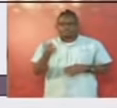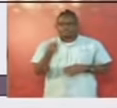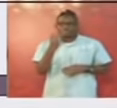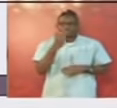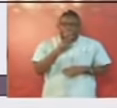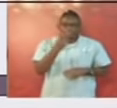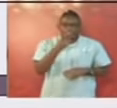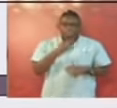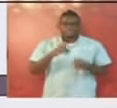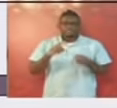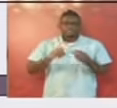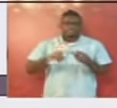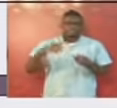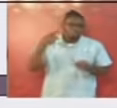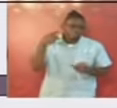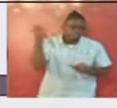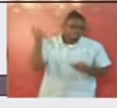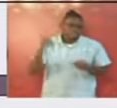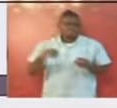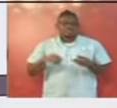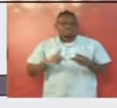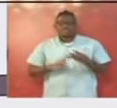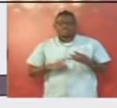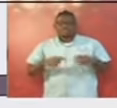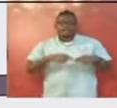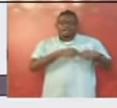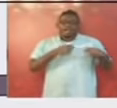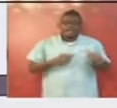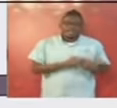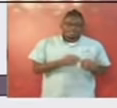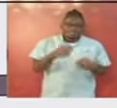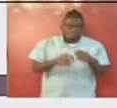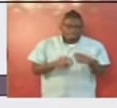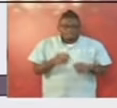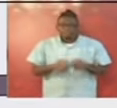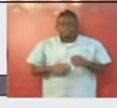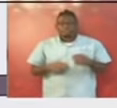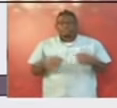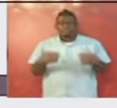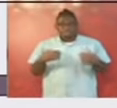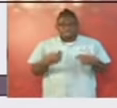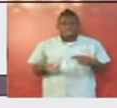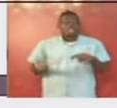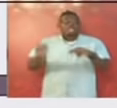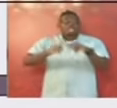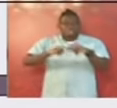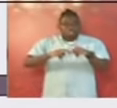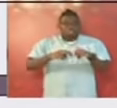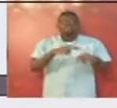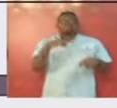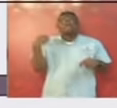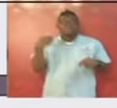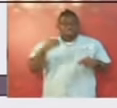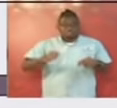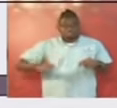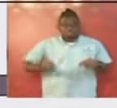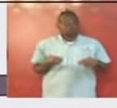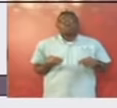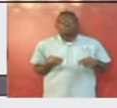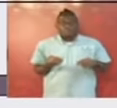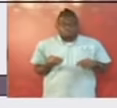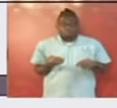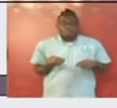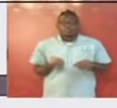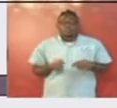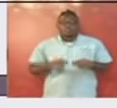pressure, cholesterol issues, and thus an increased risk for heart attacks and strokes. And these have been global epidemics from before. In